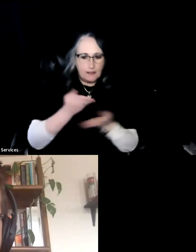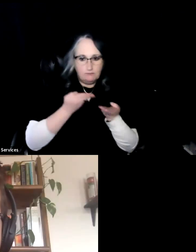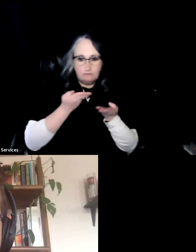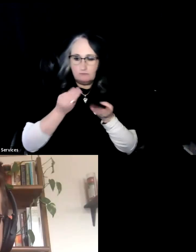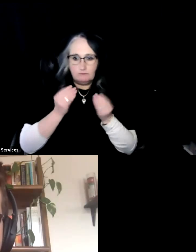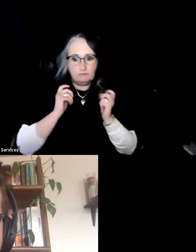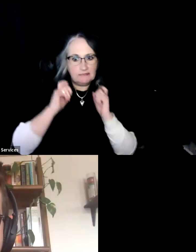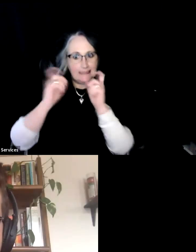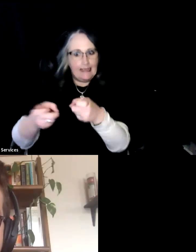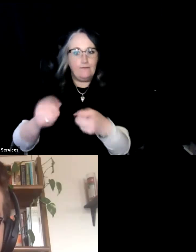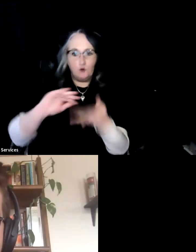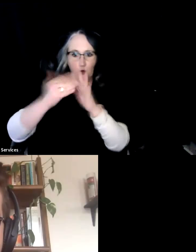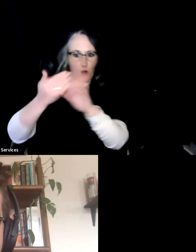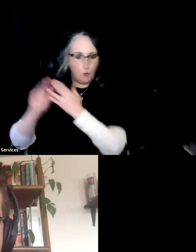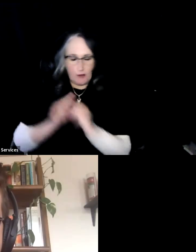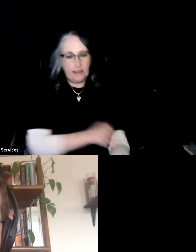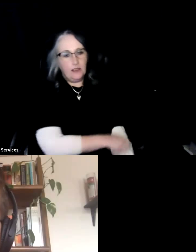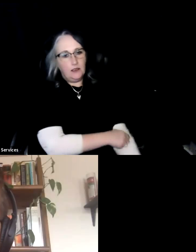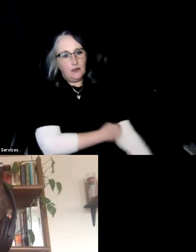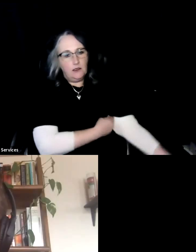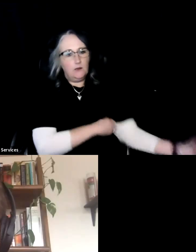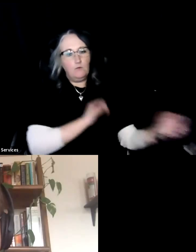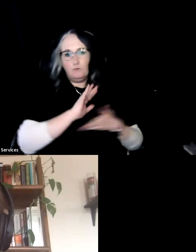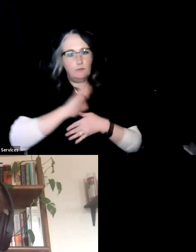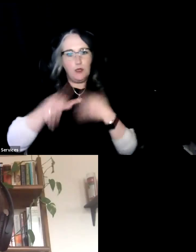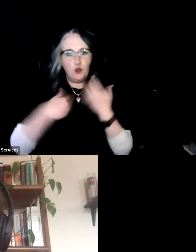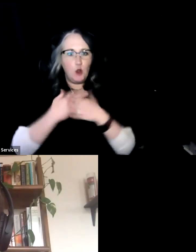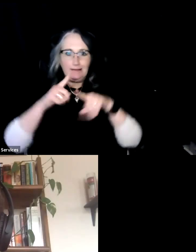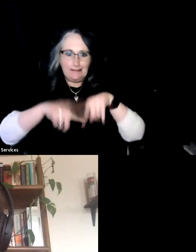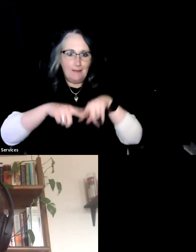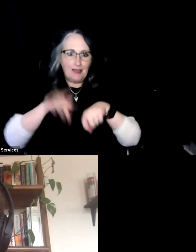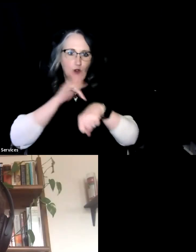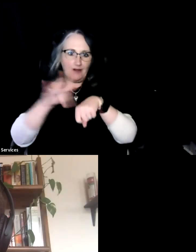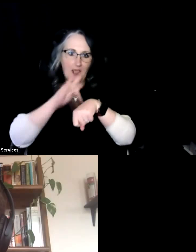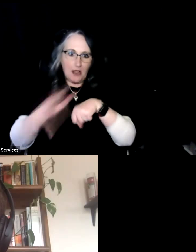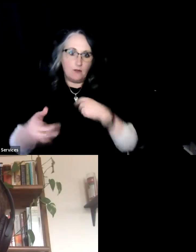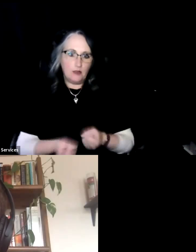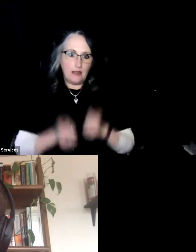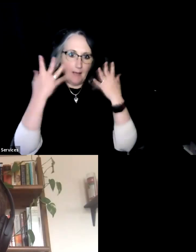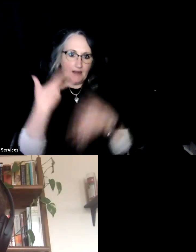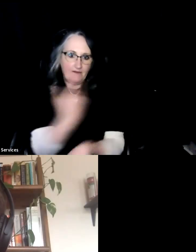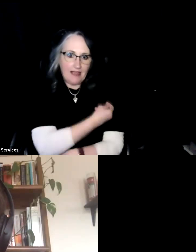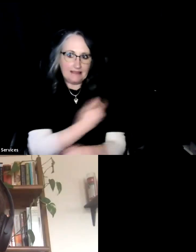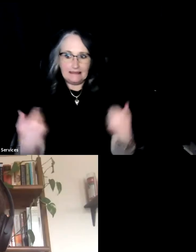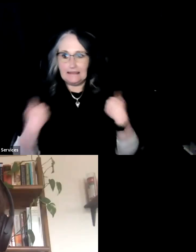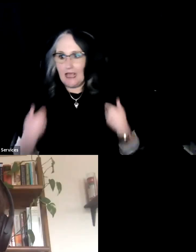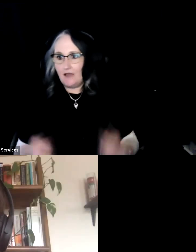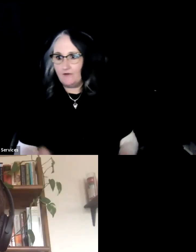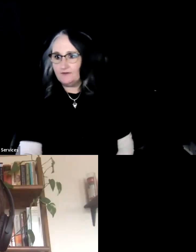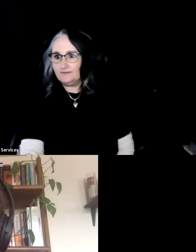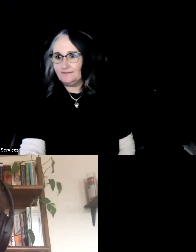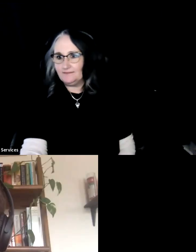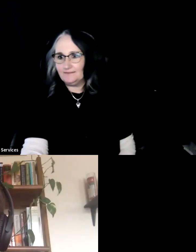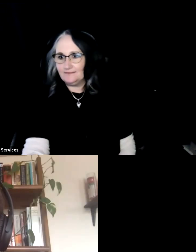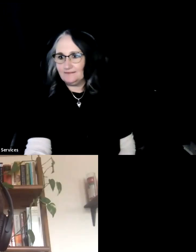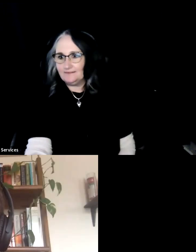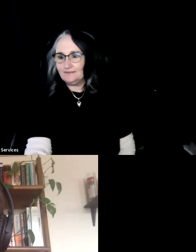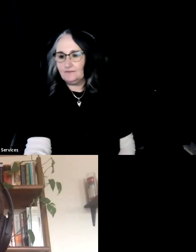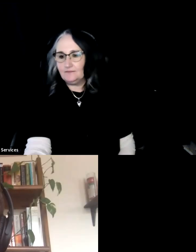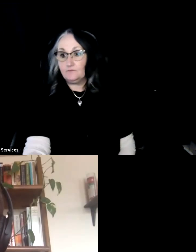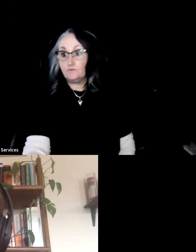on the availability of the vaccine. But thank you very much. That's an excellent question. Okay. So it is 2